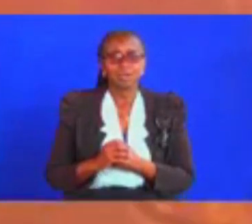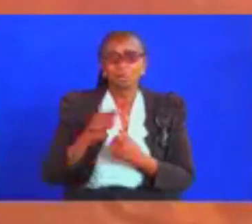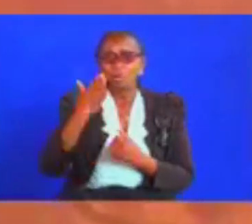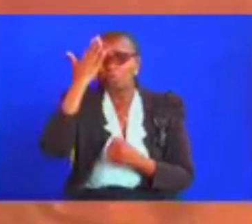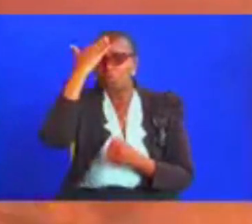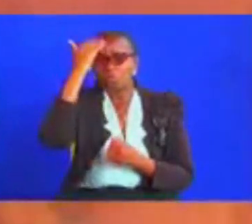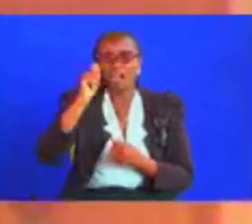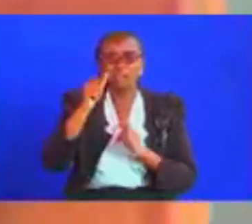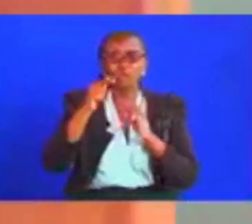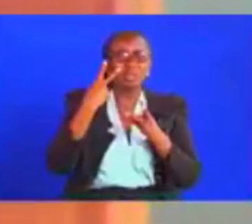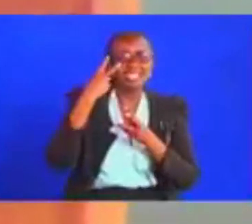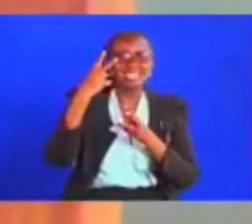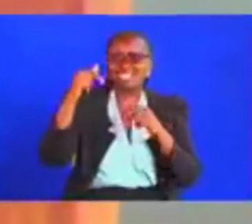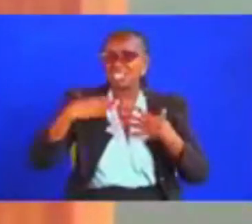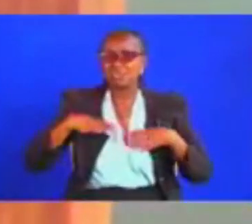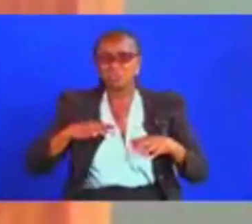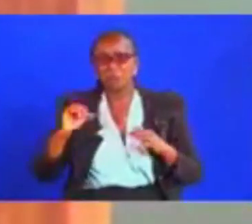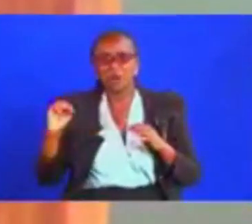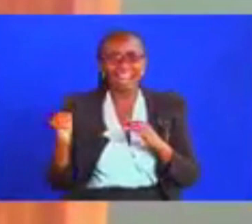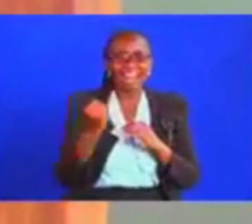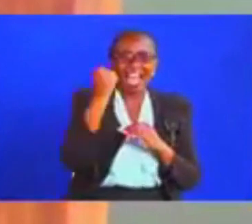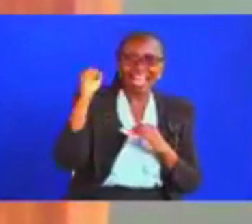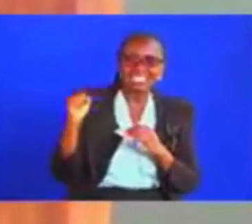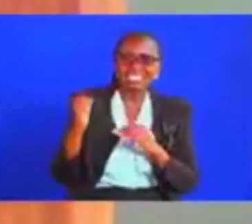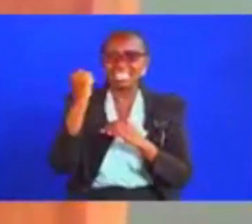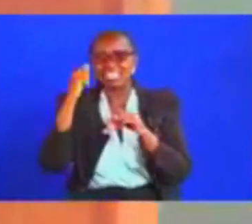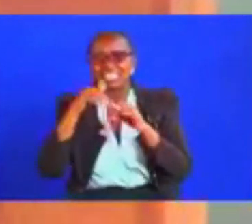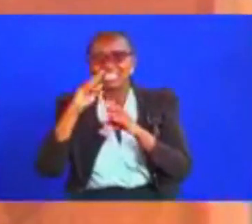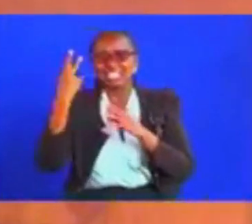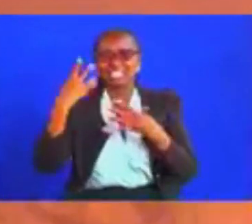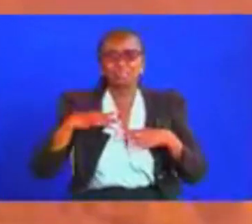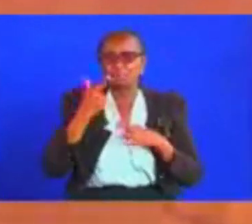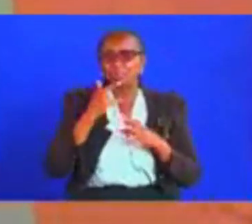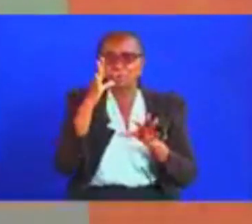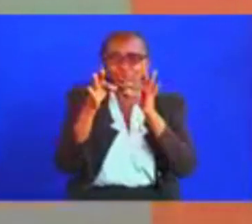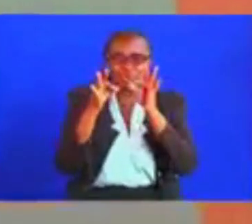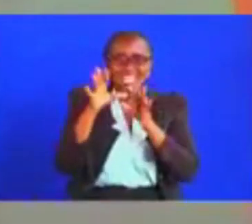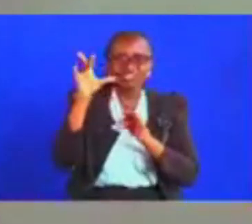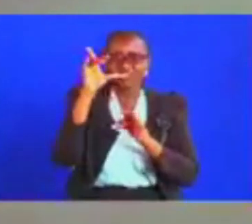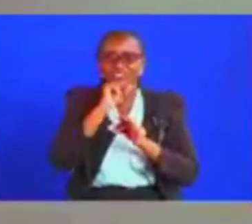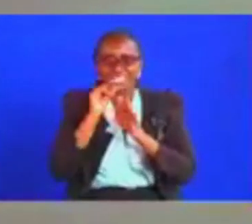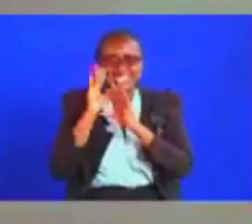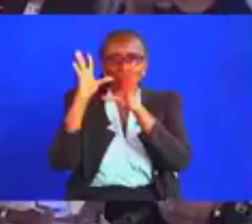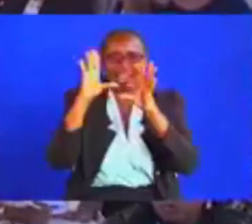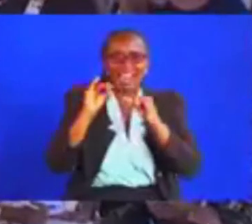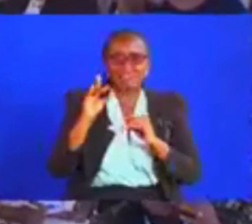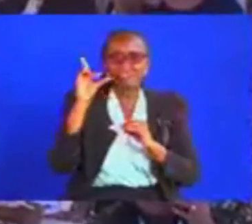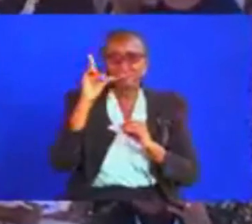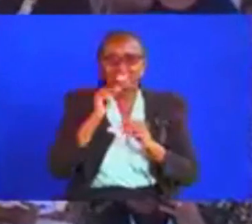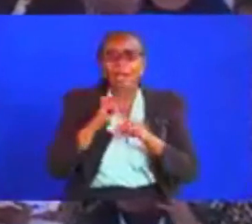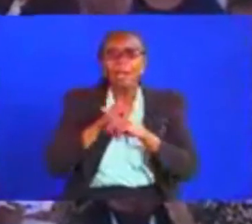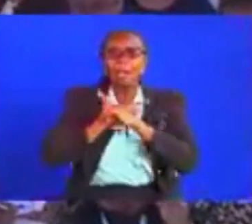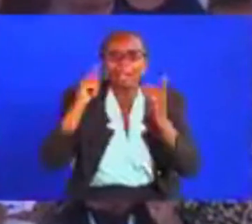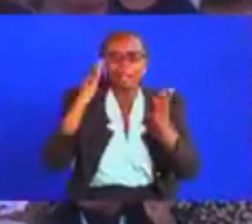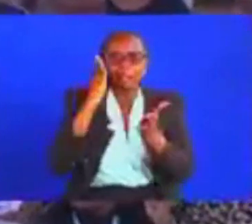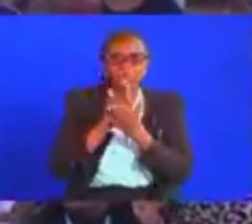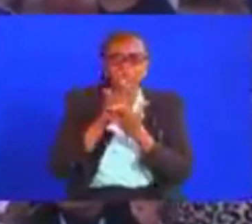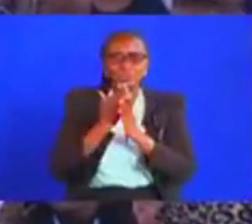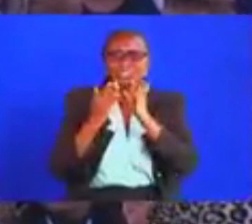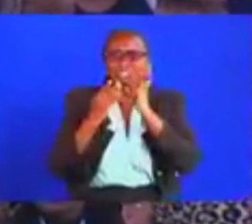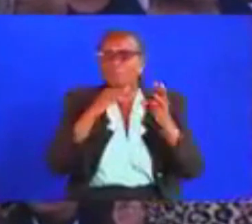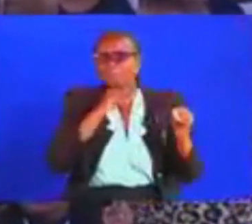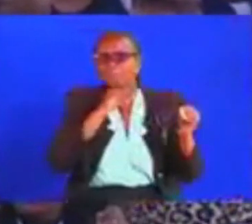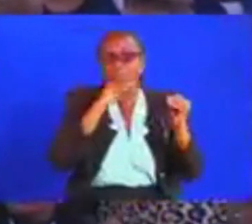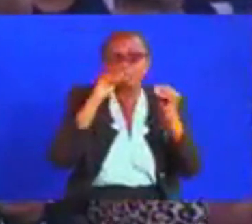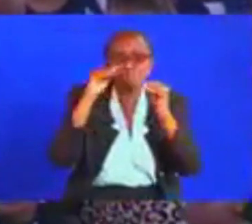Because you will see these kinds of people rise in Kenya. People you had concluded upon. And yet, they will meander into a church